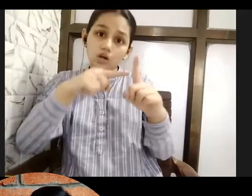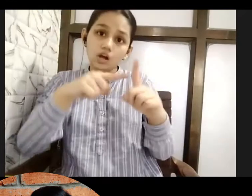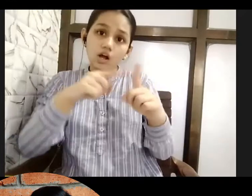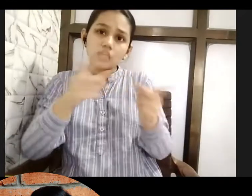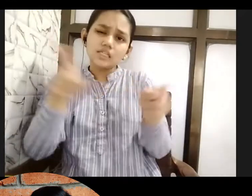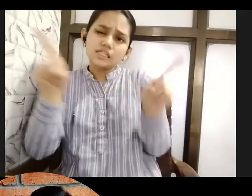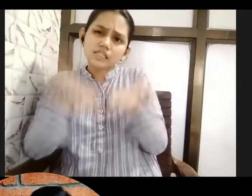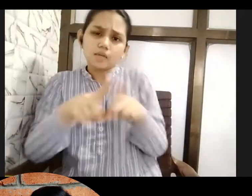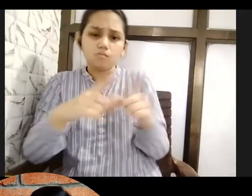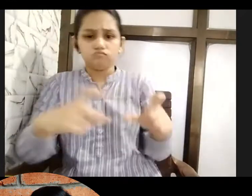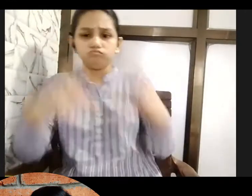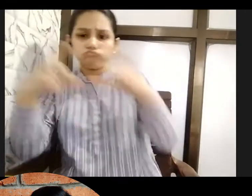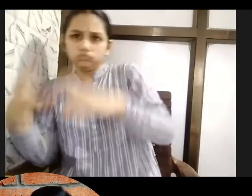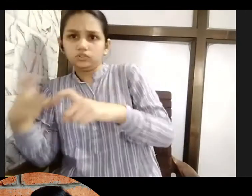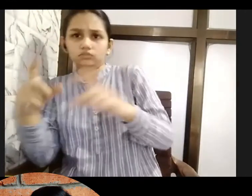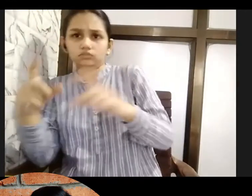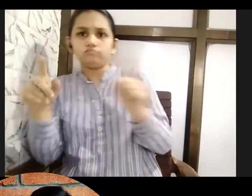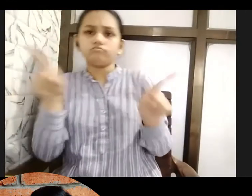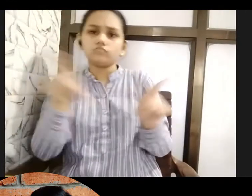Correct?